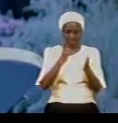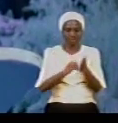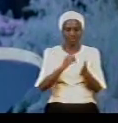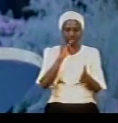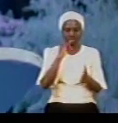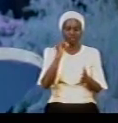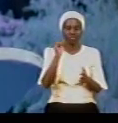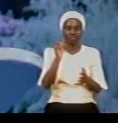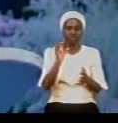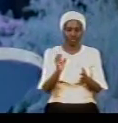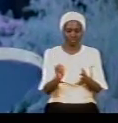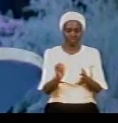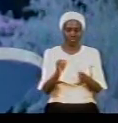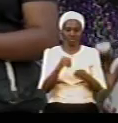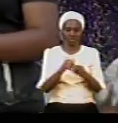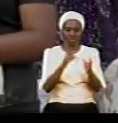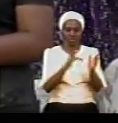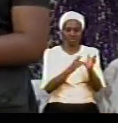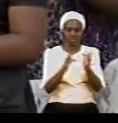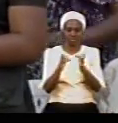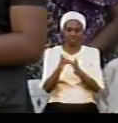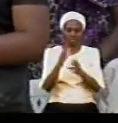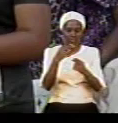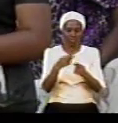we pray.